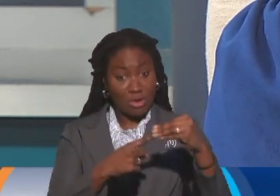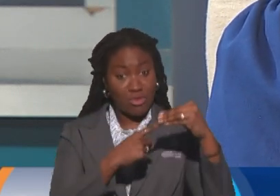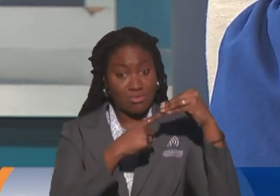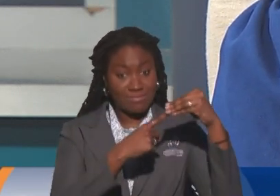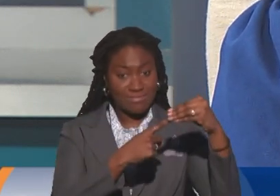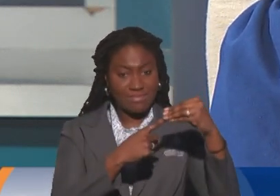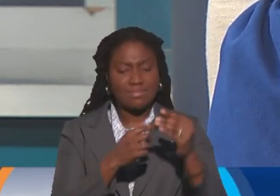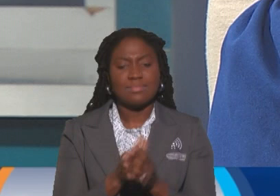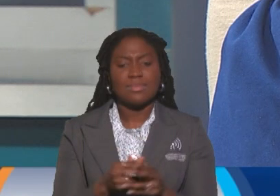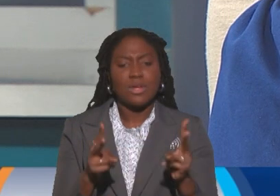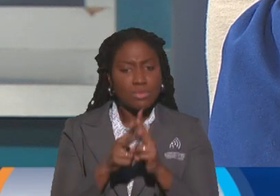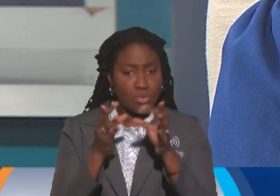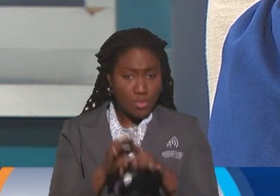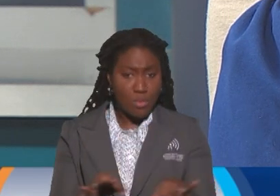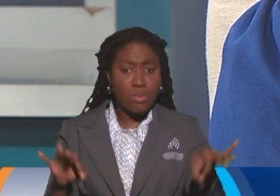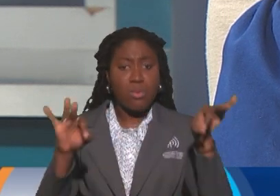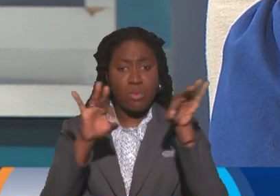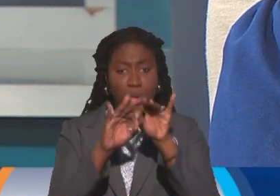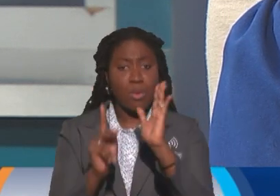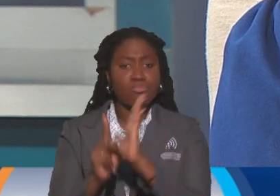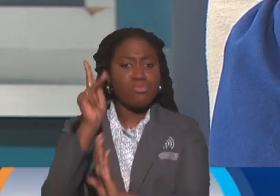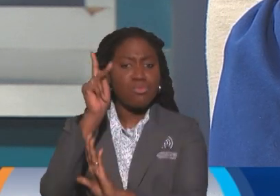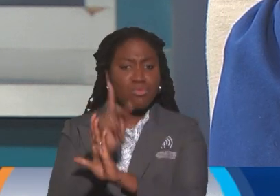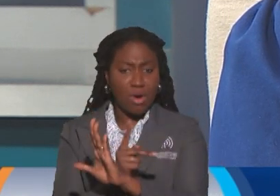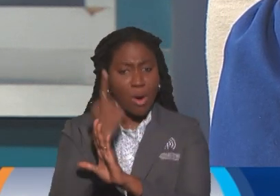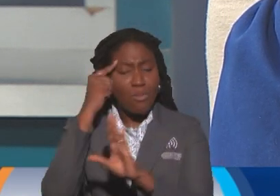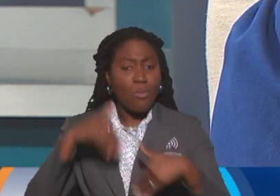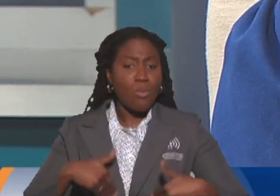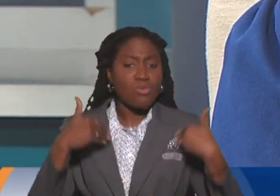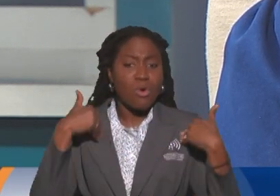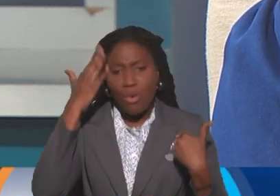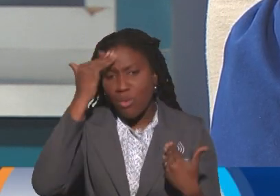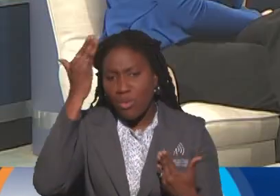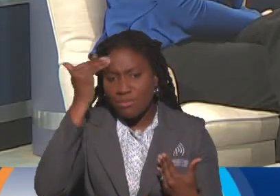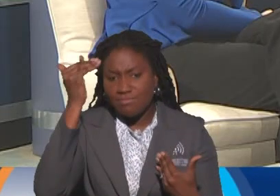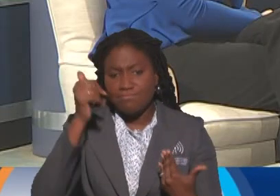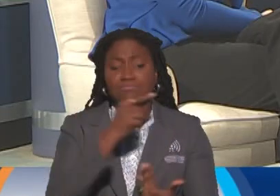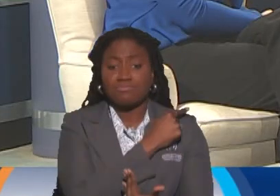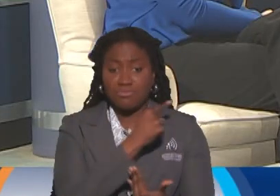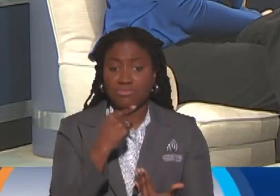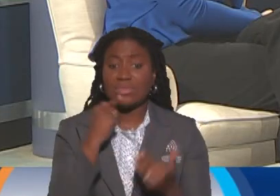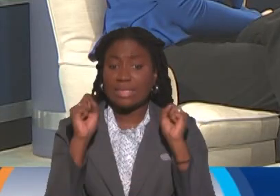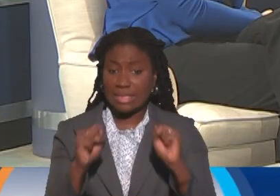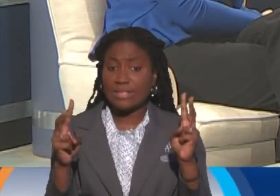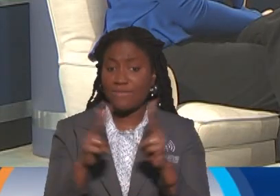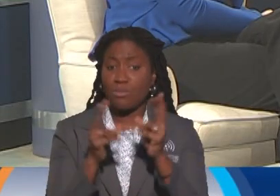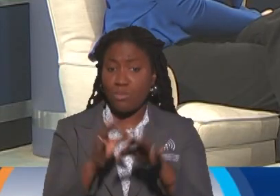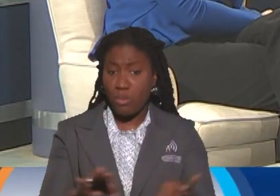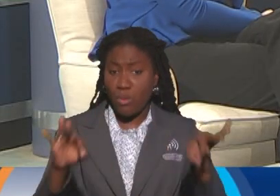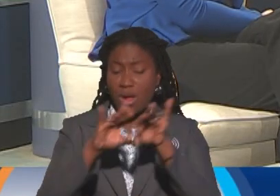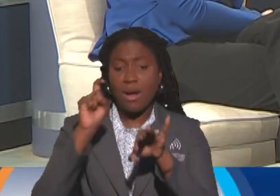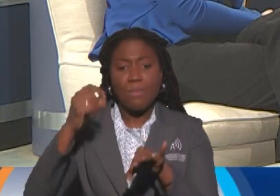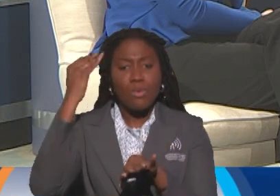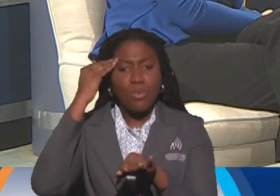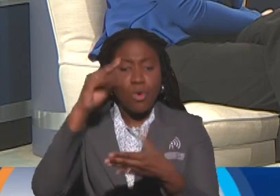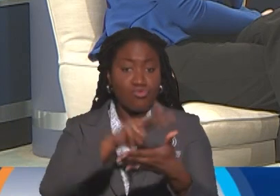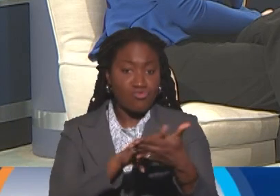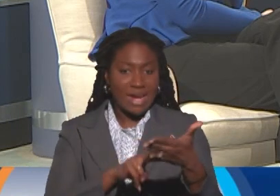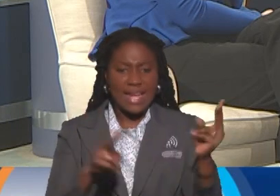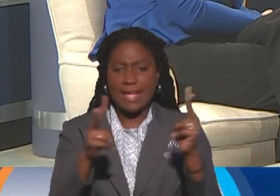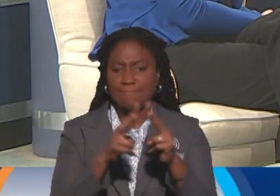of introducing these programs at such a young age. All right. Well, it's very important to know that reading is essential